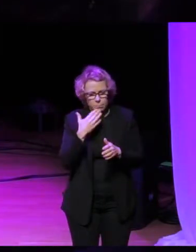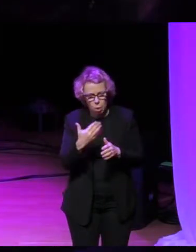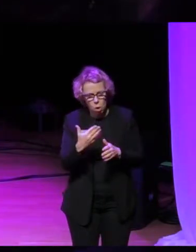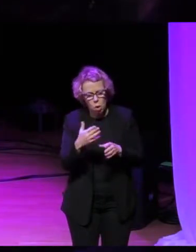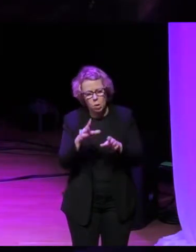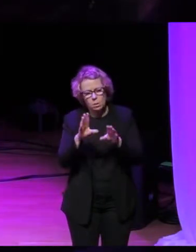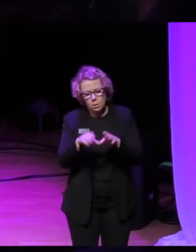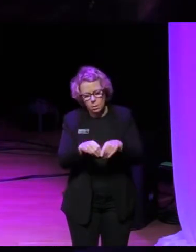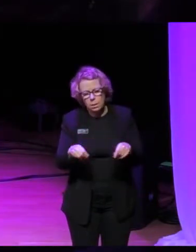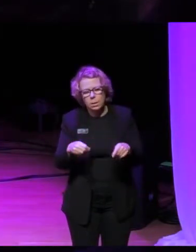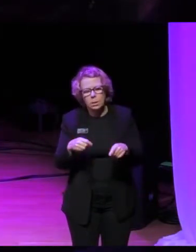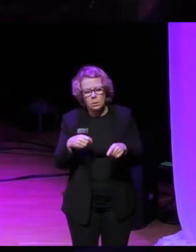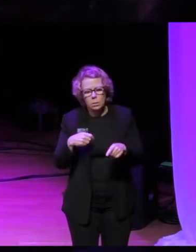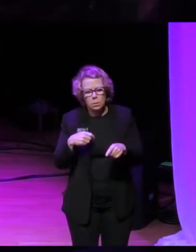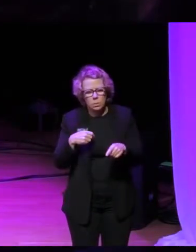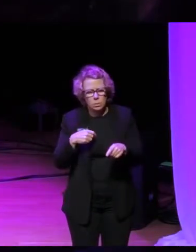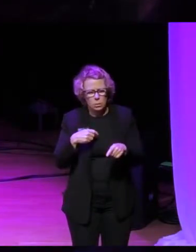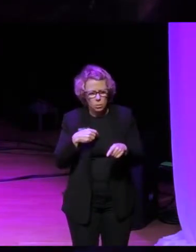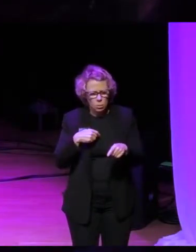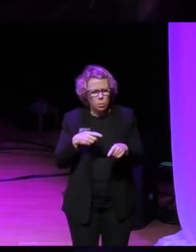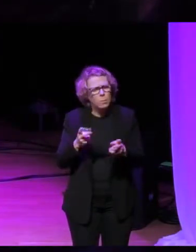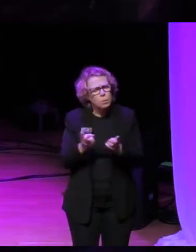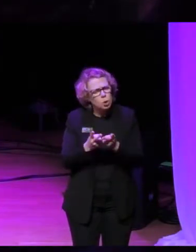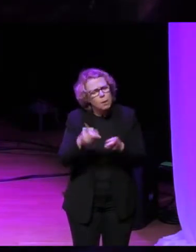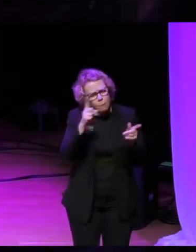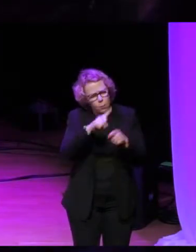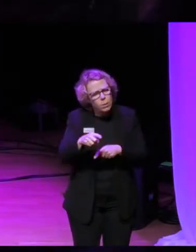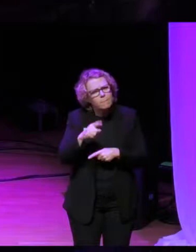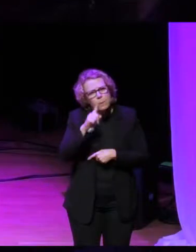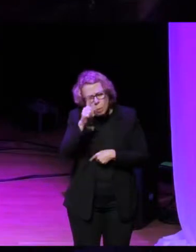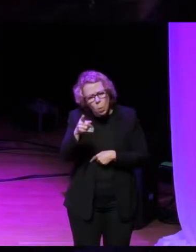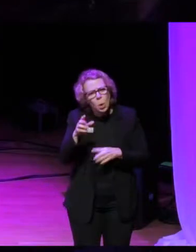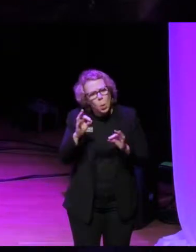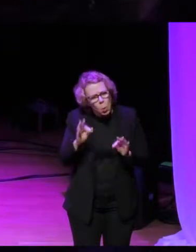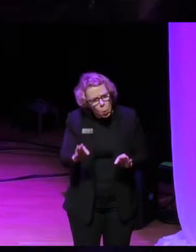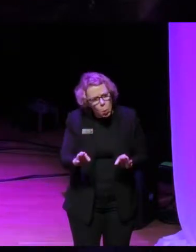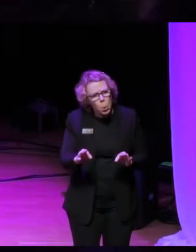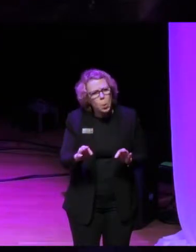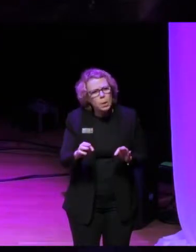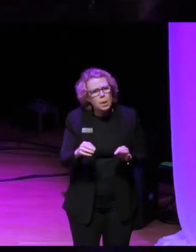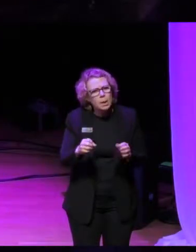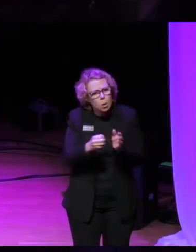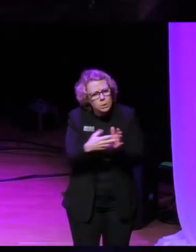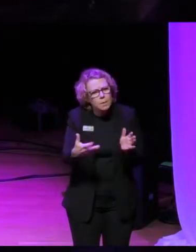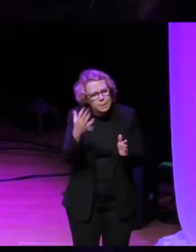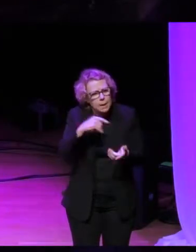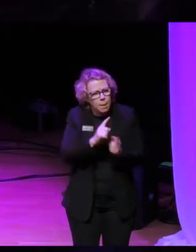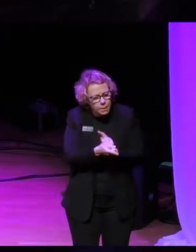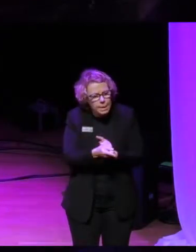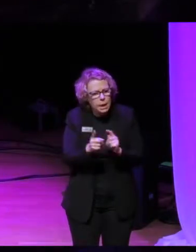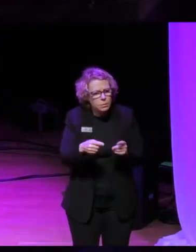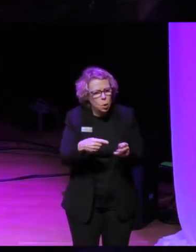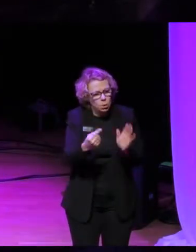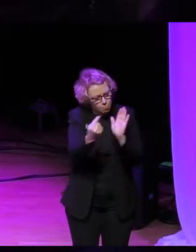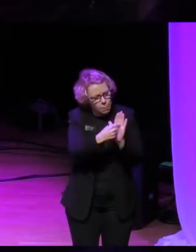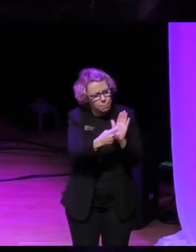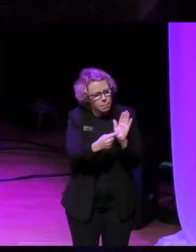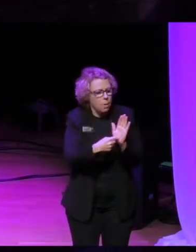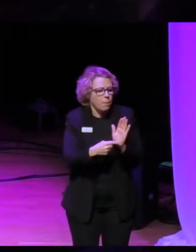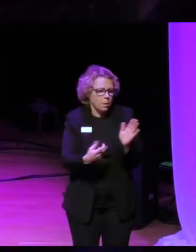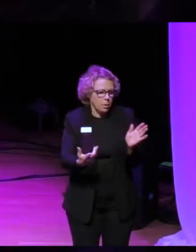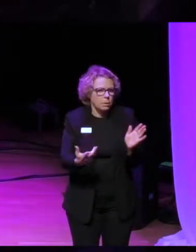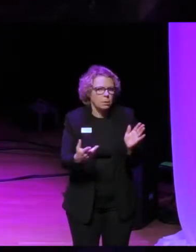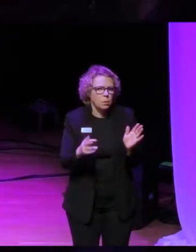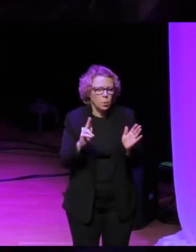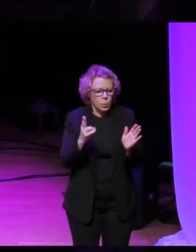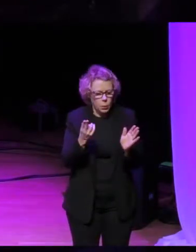really show the reach of these policies and just how inconceivable it is that immigration enforcement actions are now